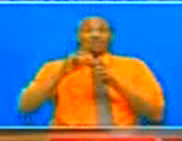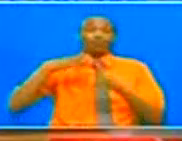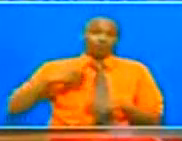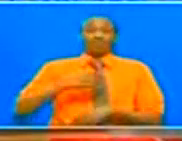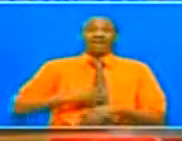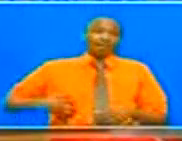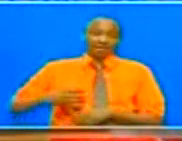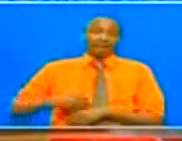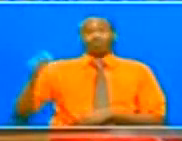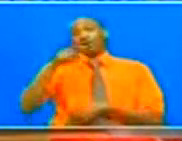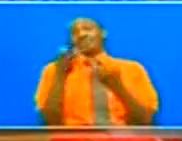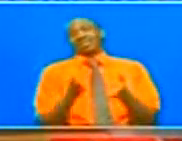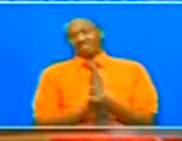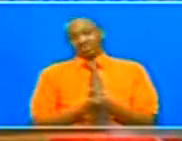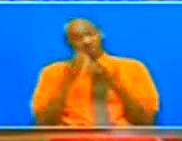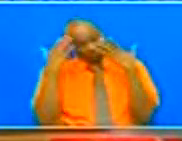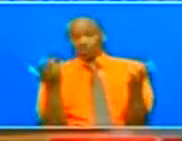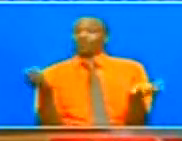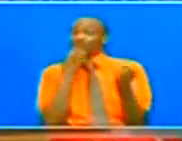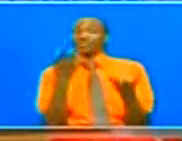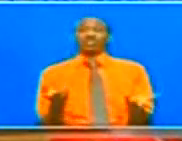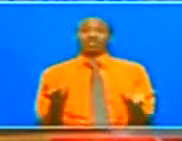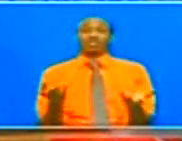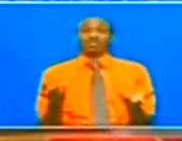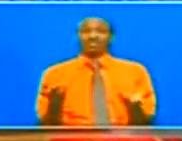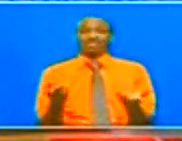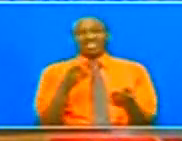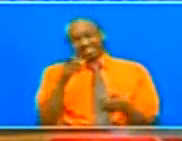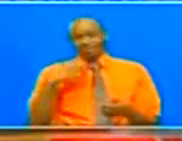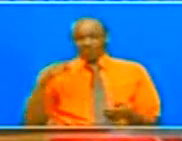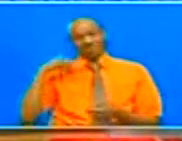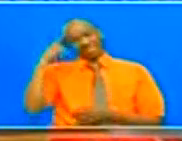refugee camps and carried those. What we have, you know, and this is common